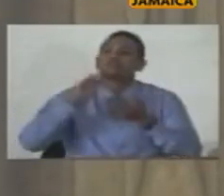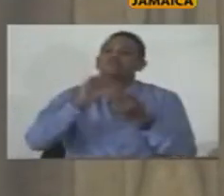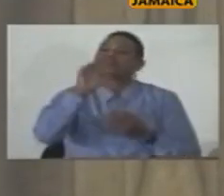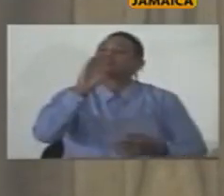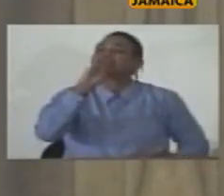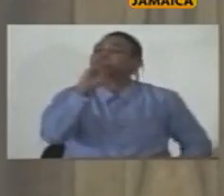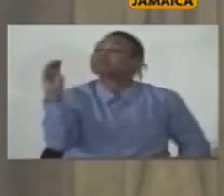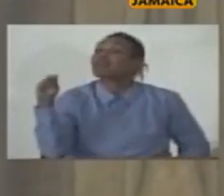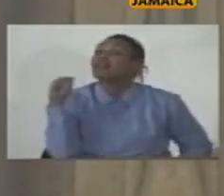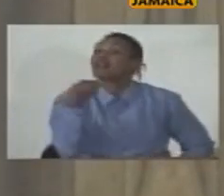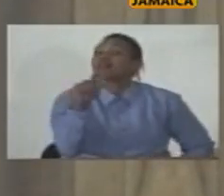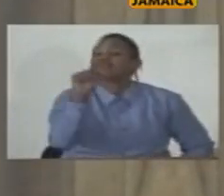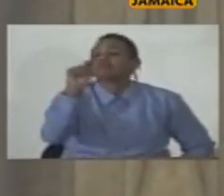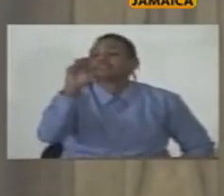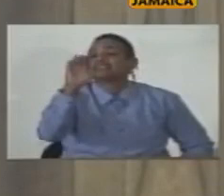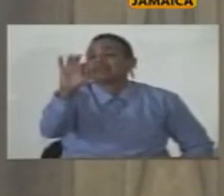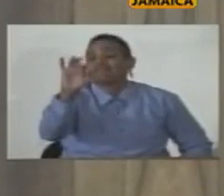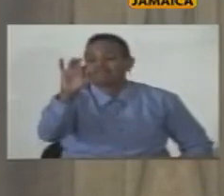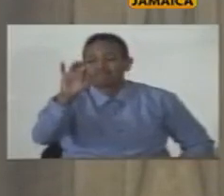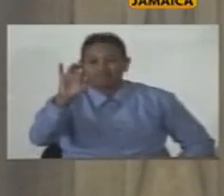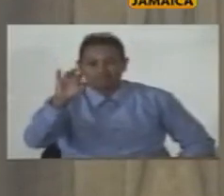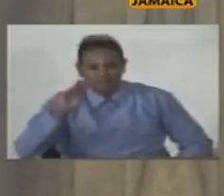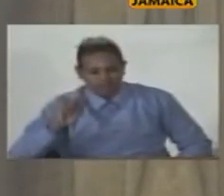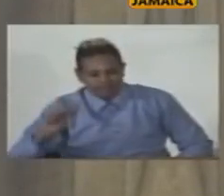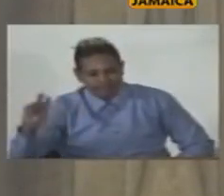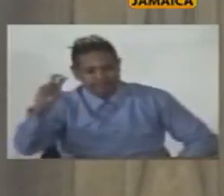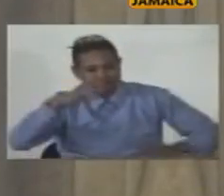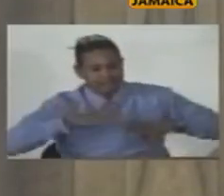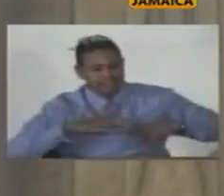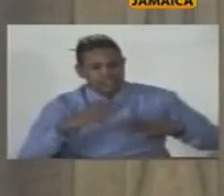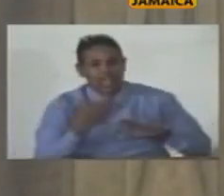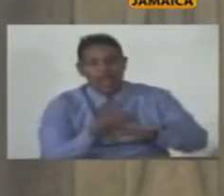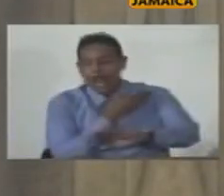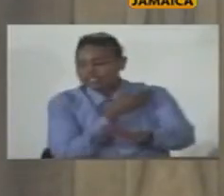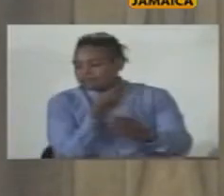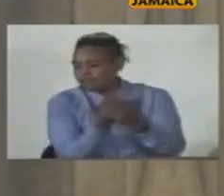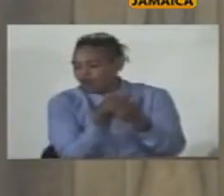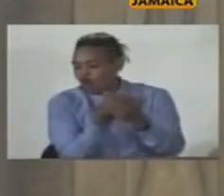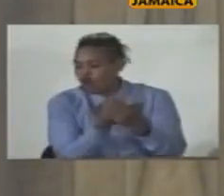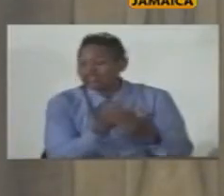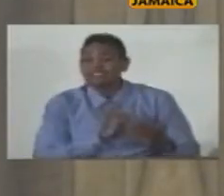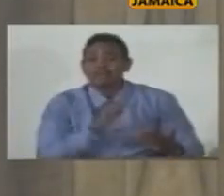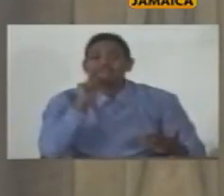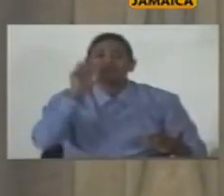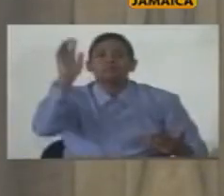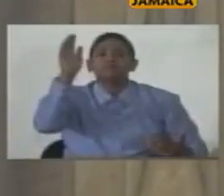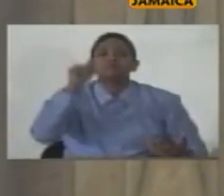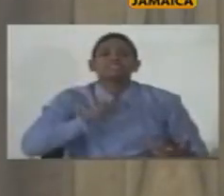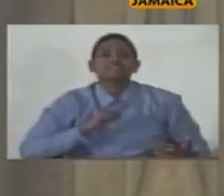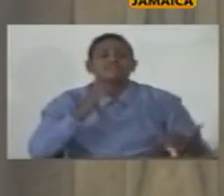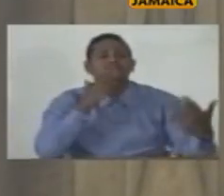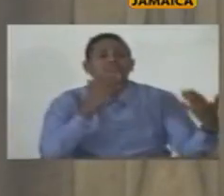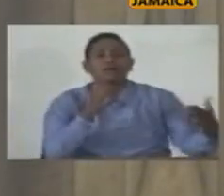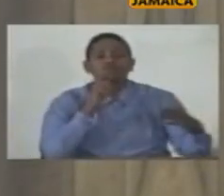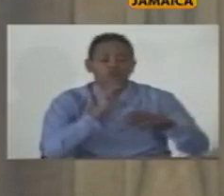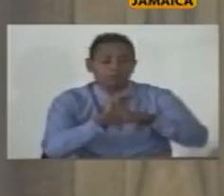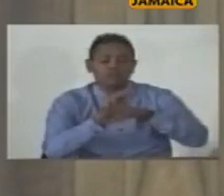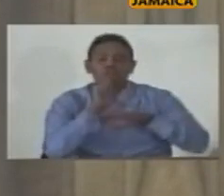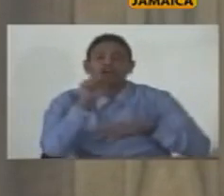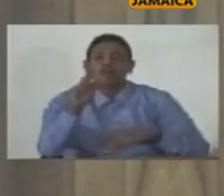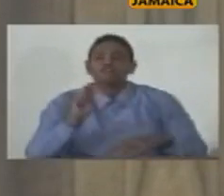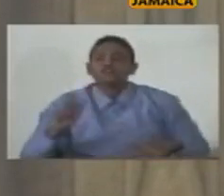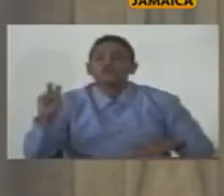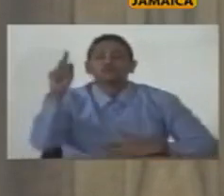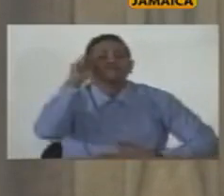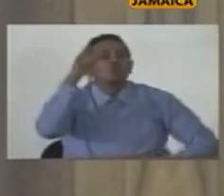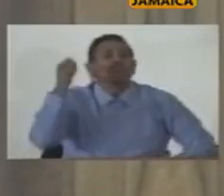Enhancement Fund. Mr. Speaker, I'm thankful to the Ministry of Tourism for their pension